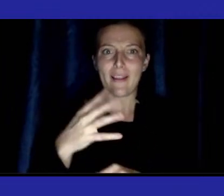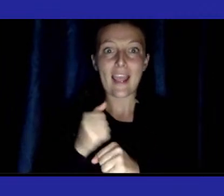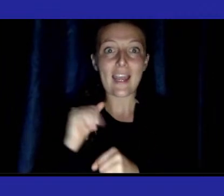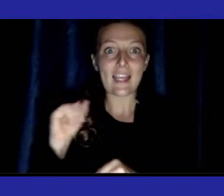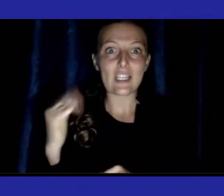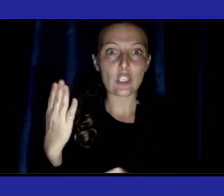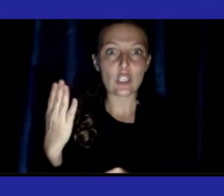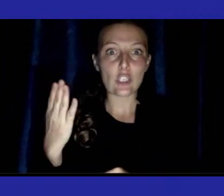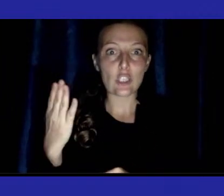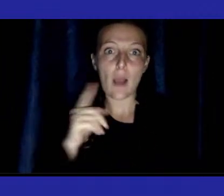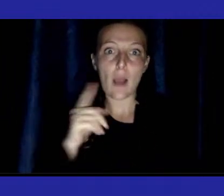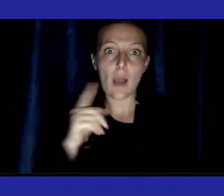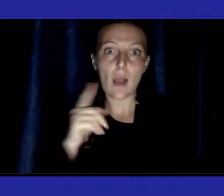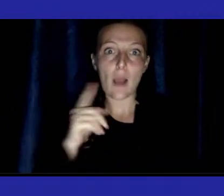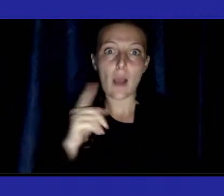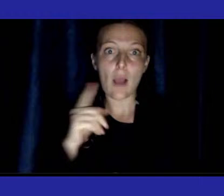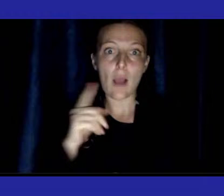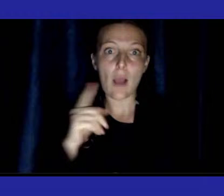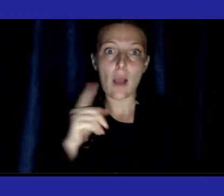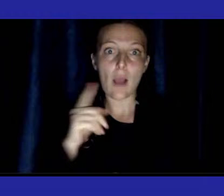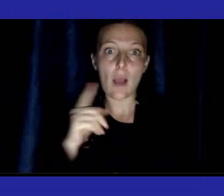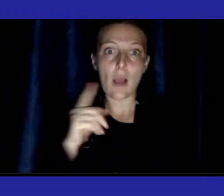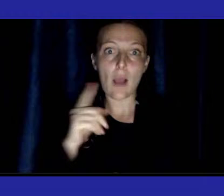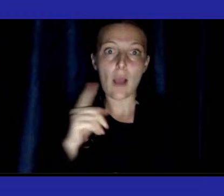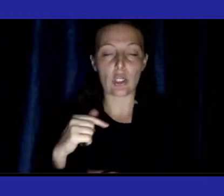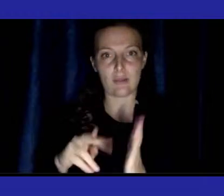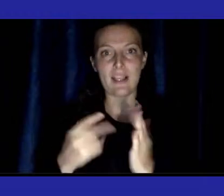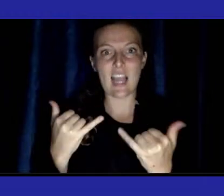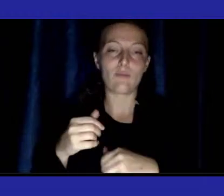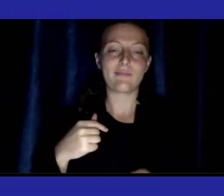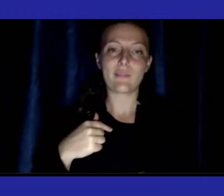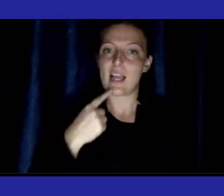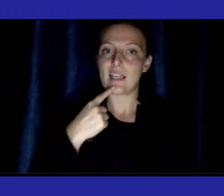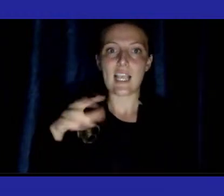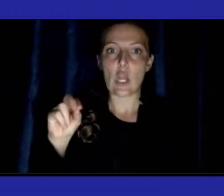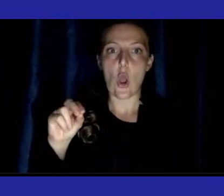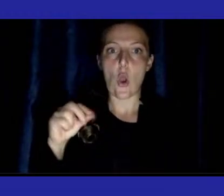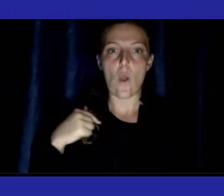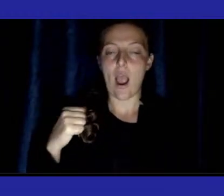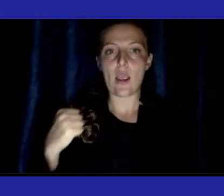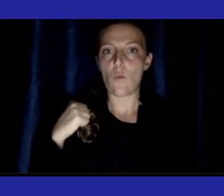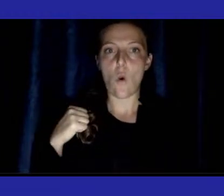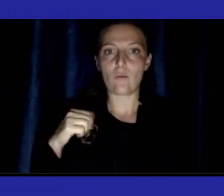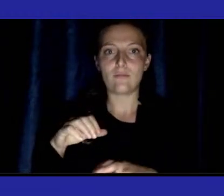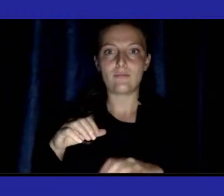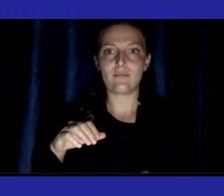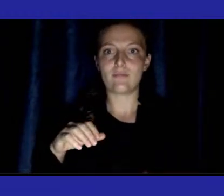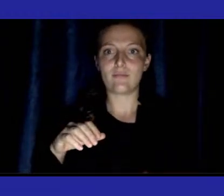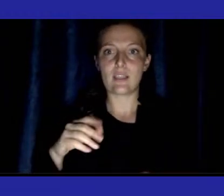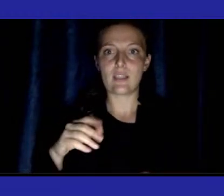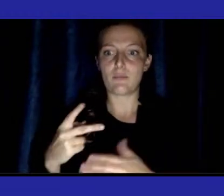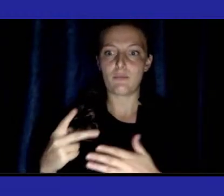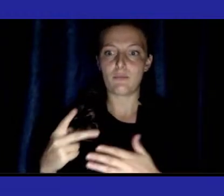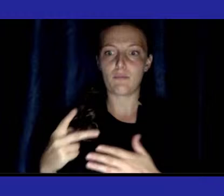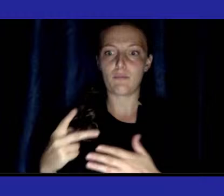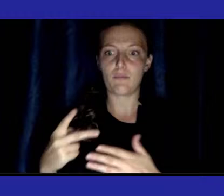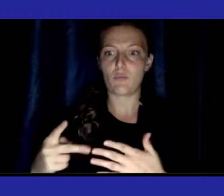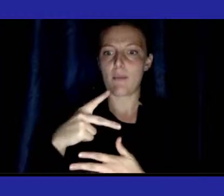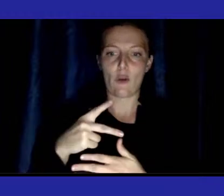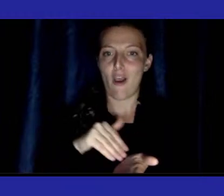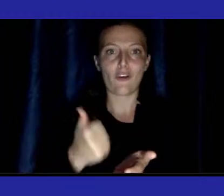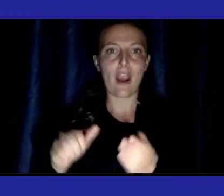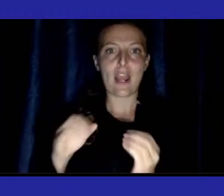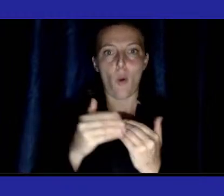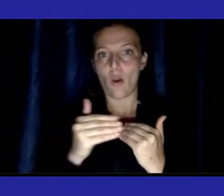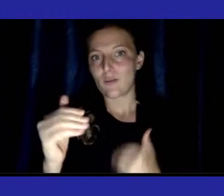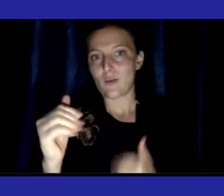say now I won't be your PCP anymore, right? Yeah. And so we want to see people, right? Right. Get good